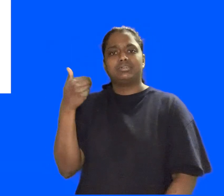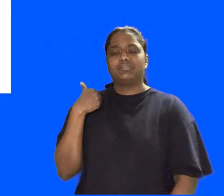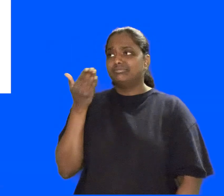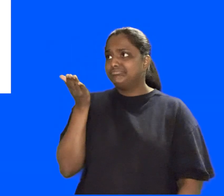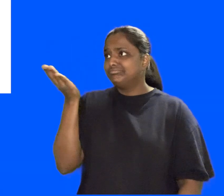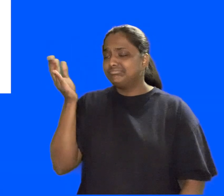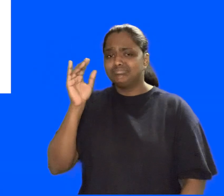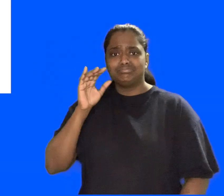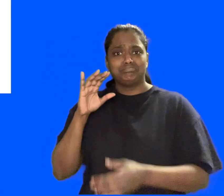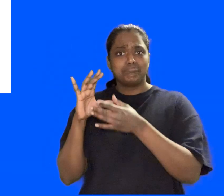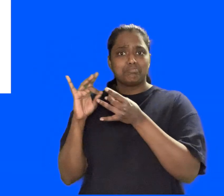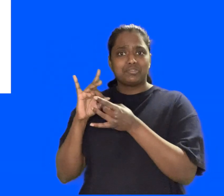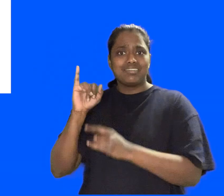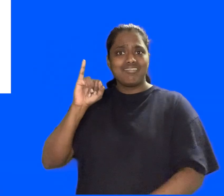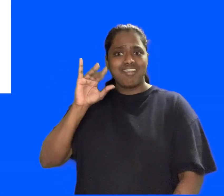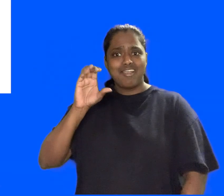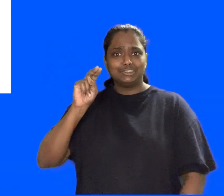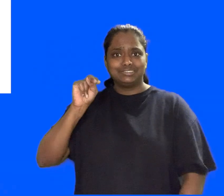building.